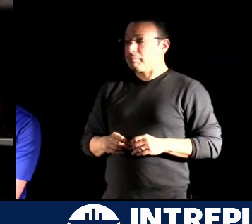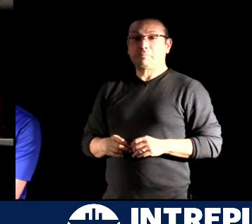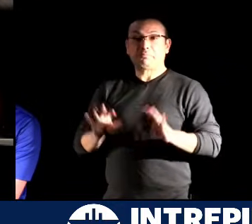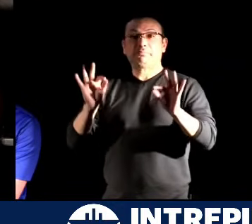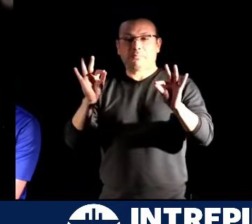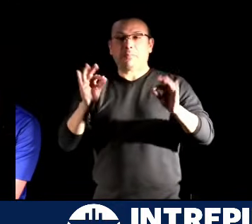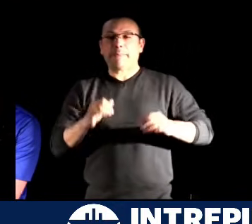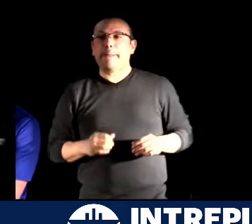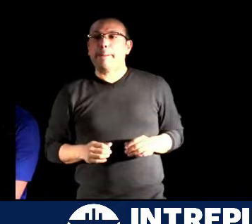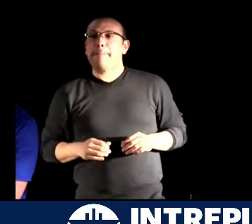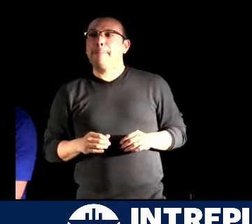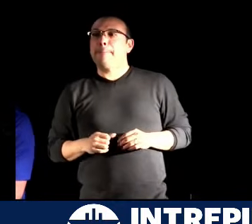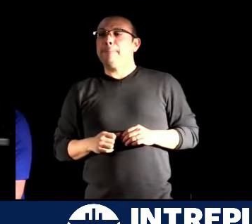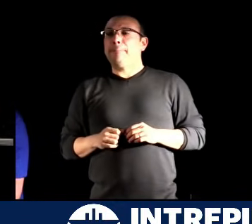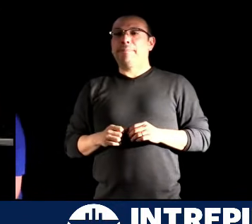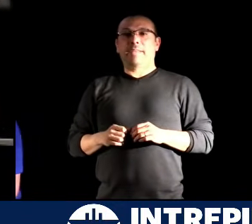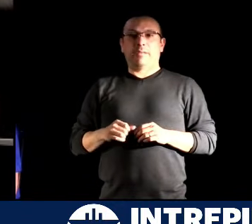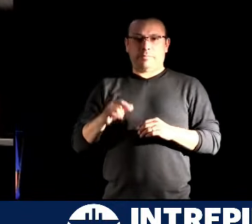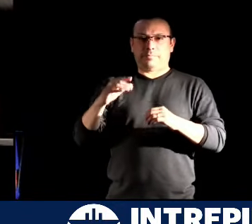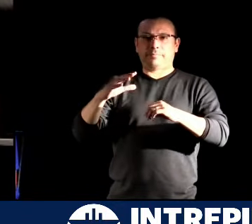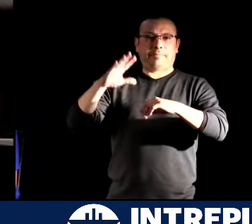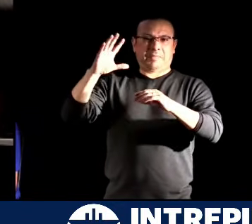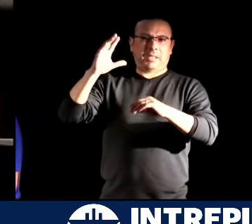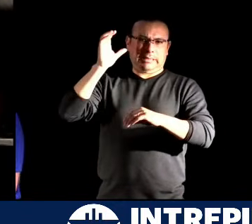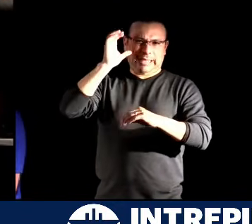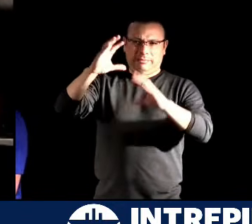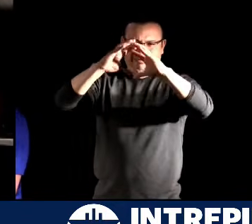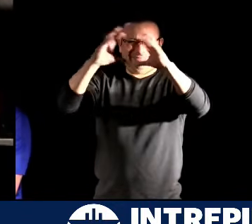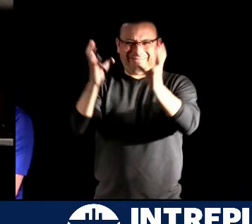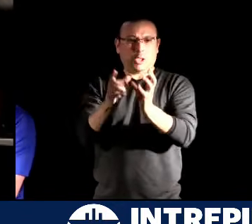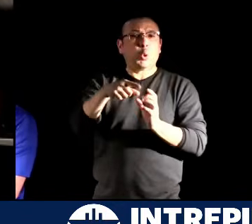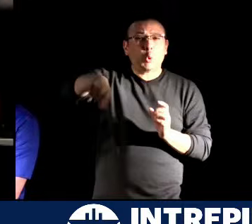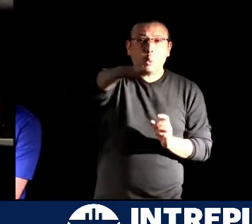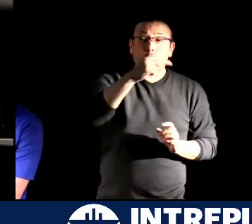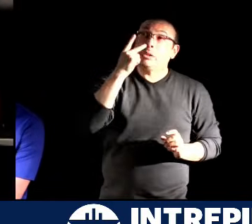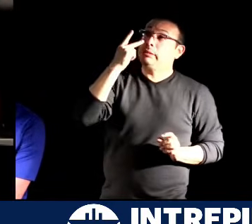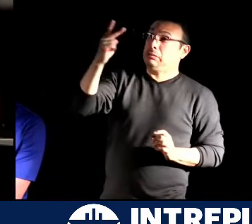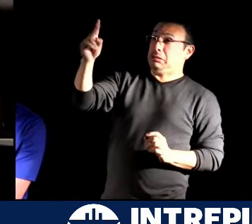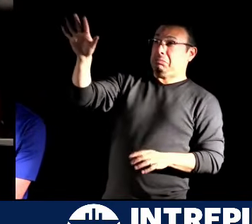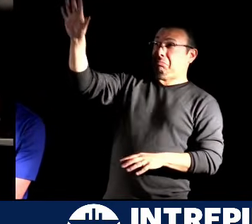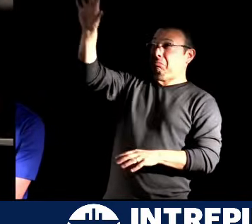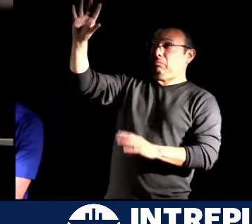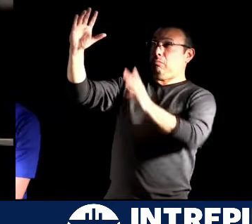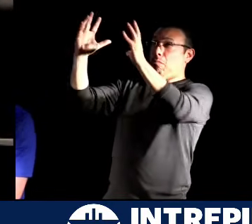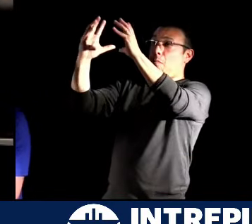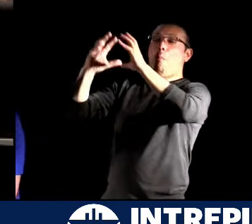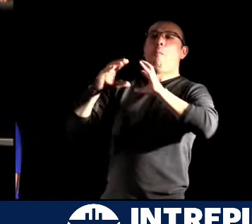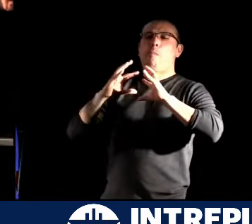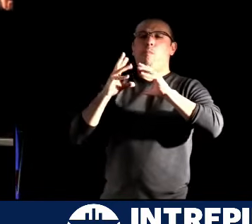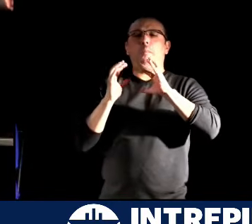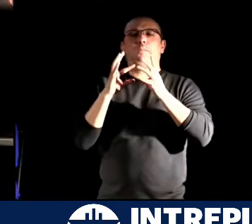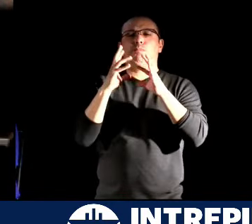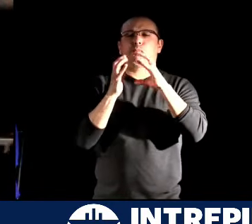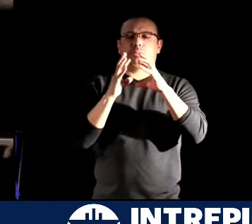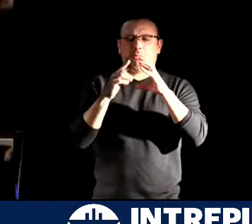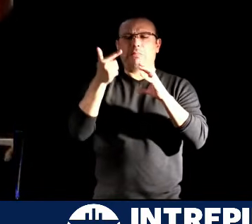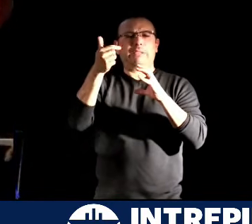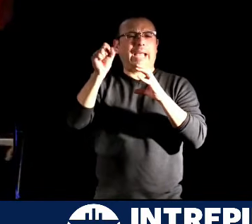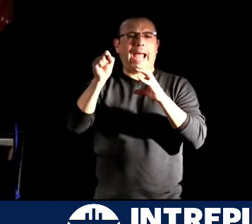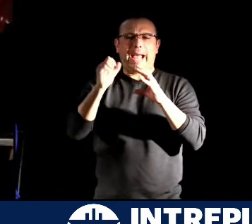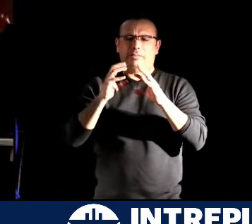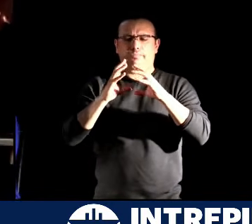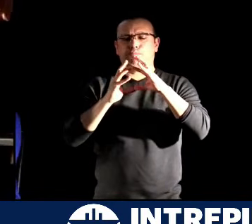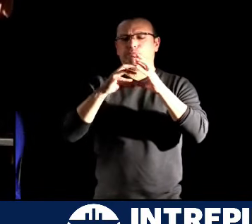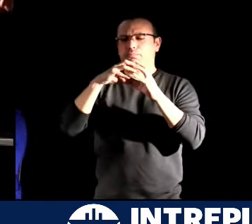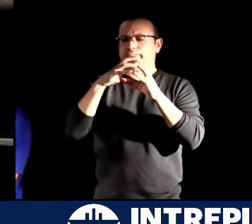Okay, so the sun that we see with the naked eye is basically a ball of gas that is very